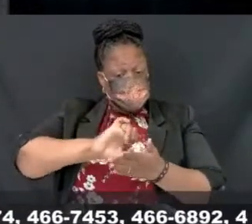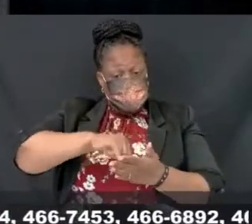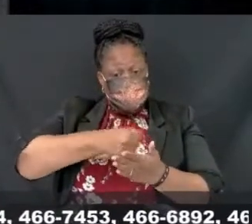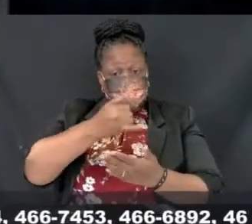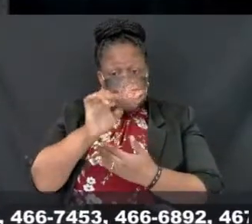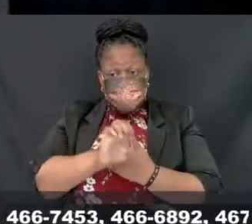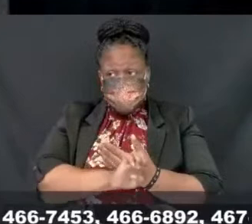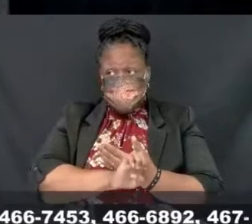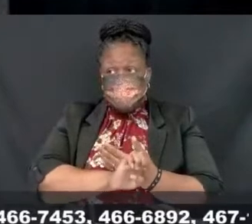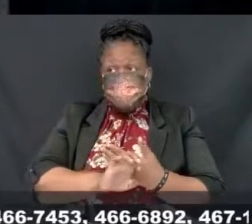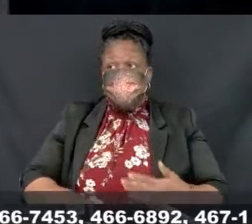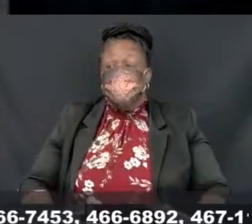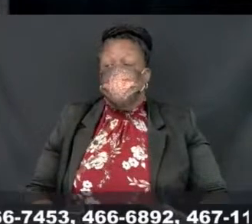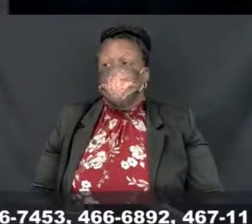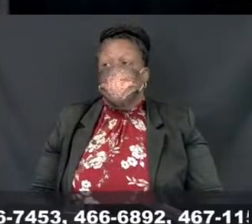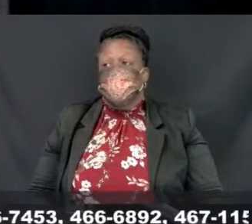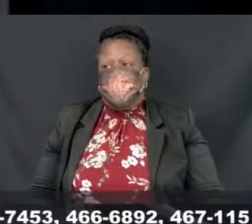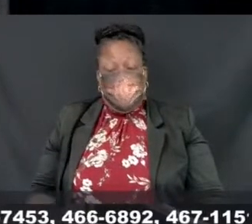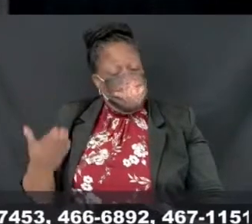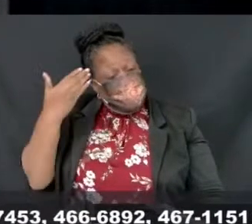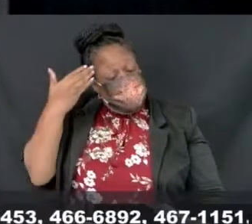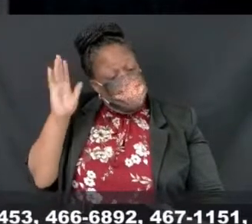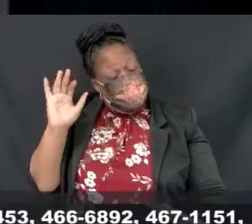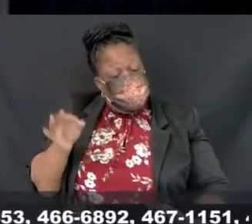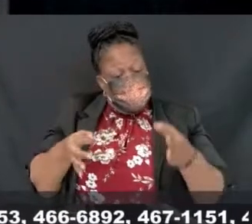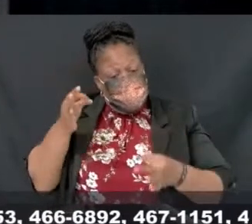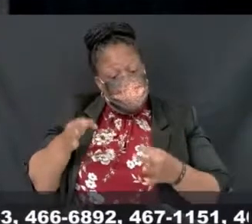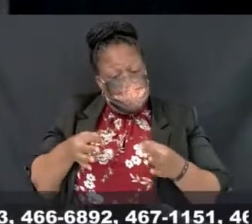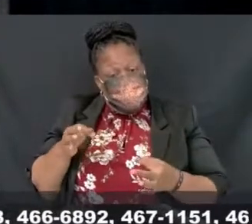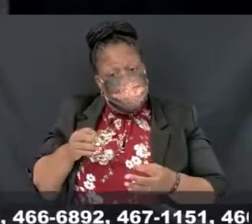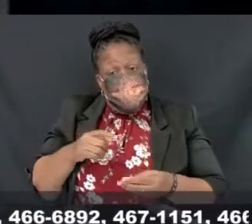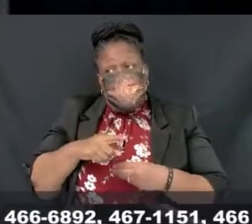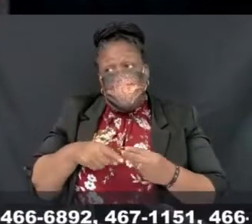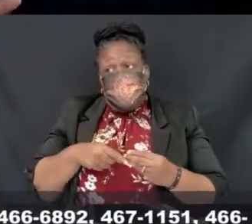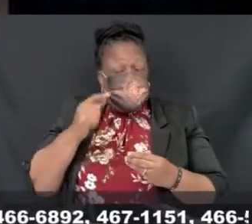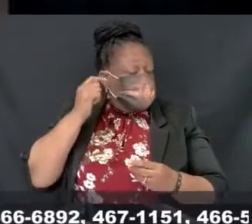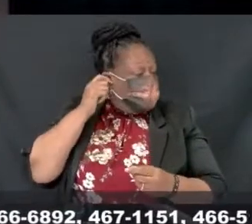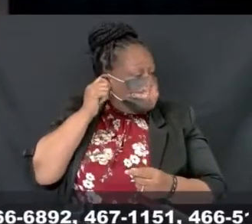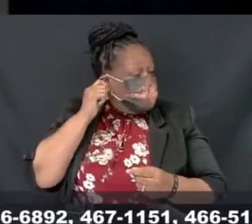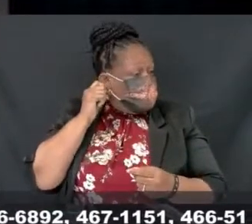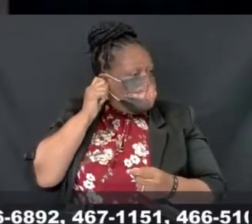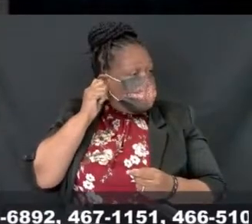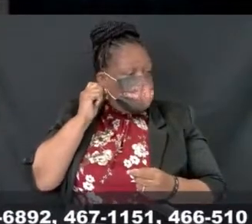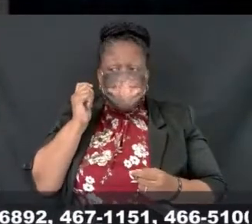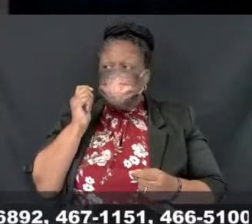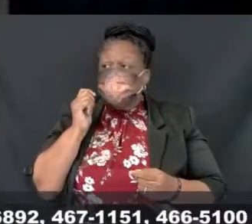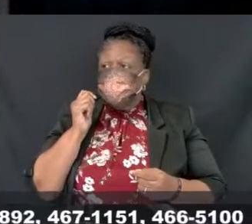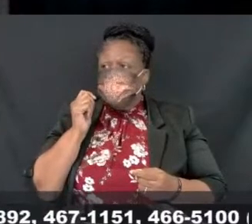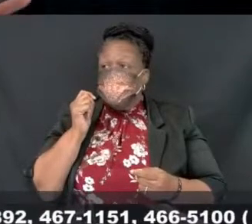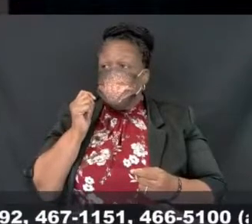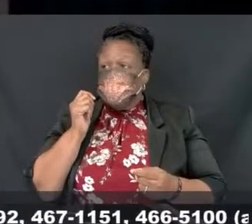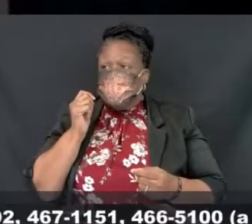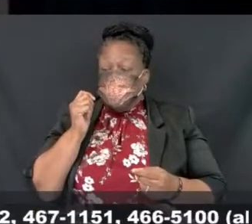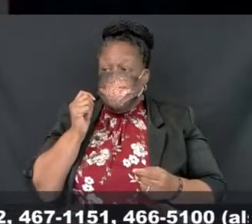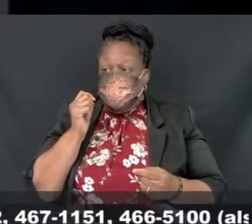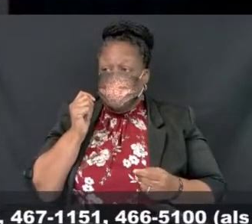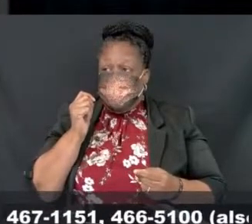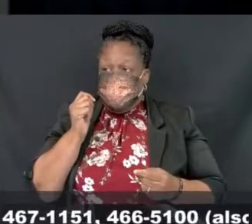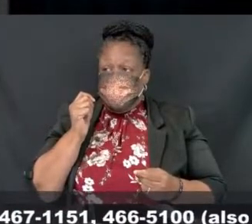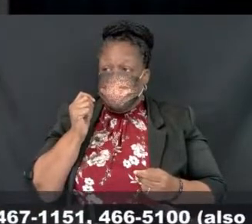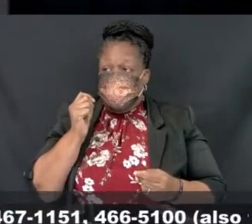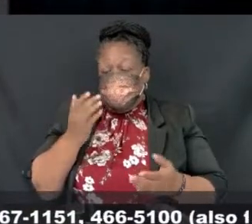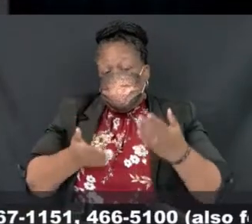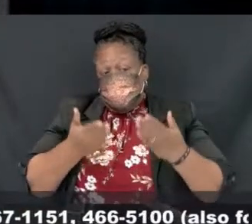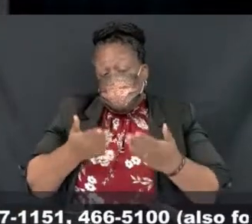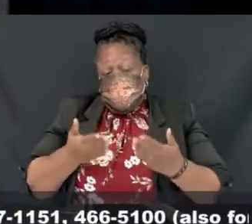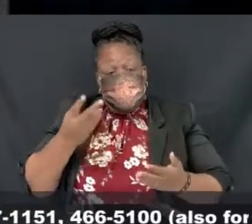experts might advise us, and by then we may be able to review the protocols, and maybe you may see that